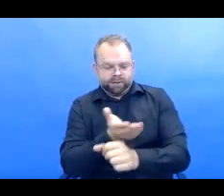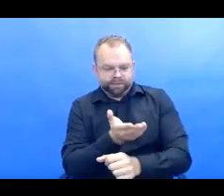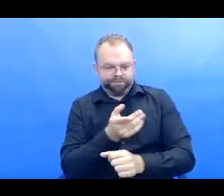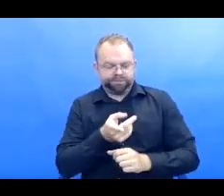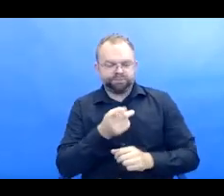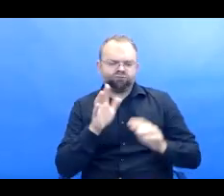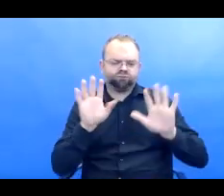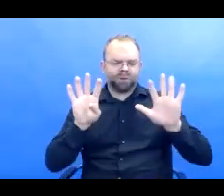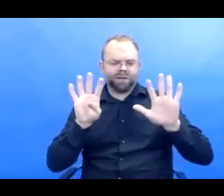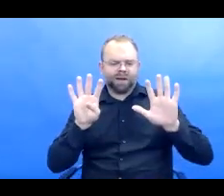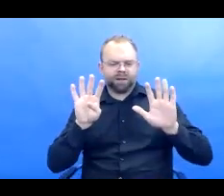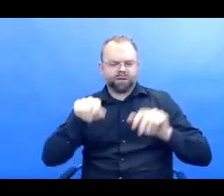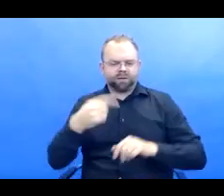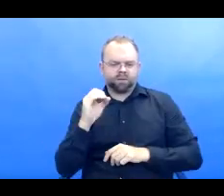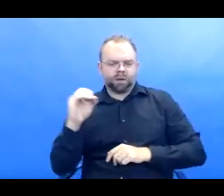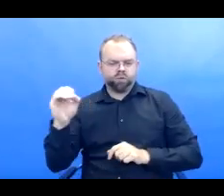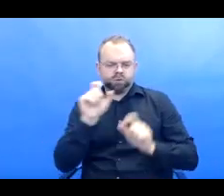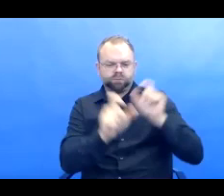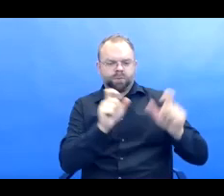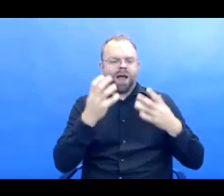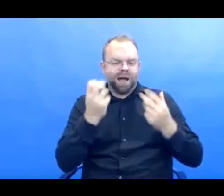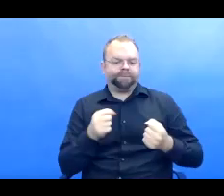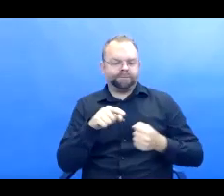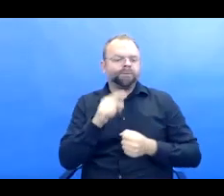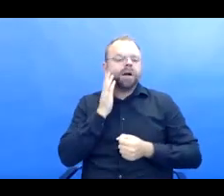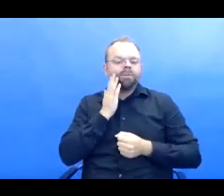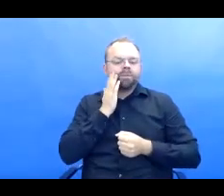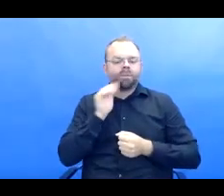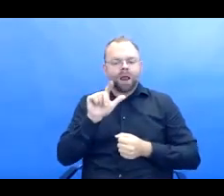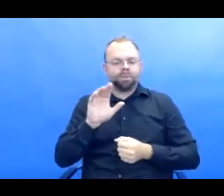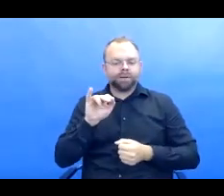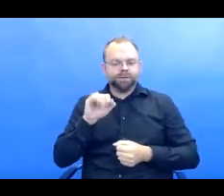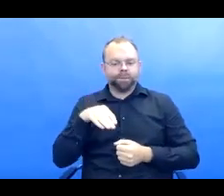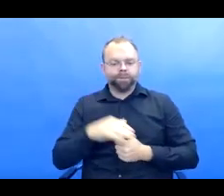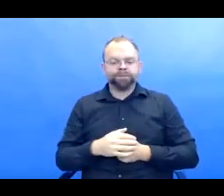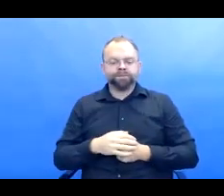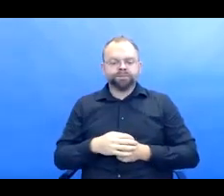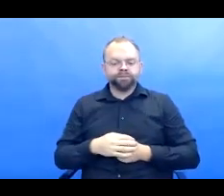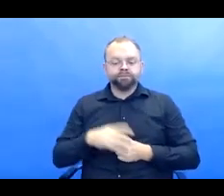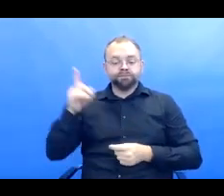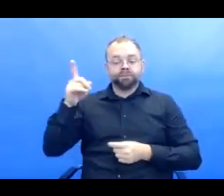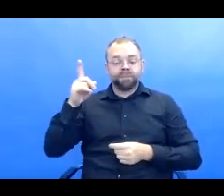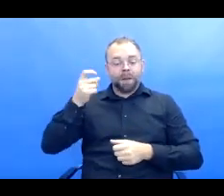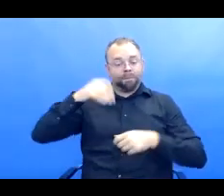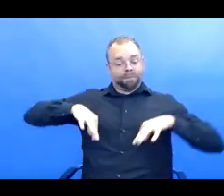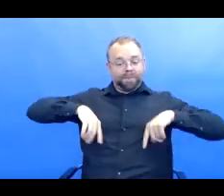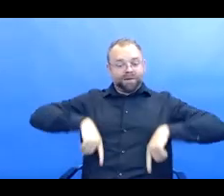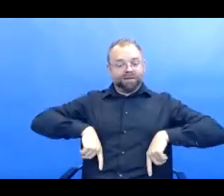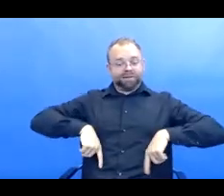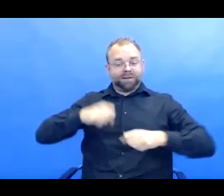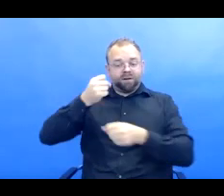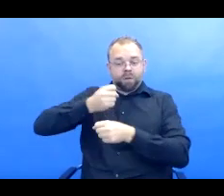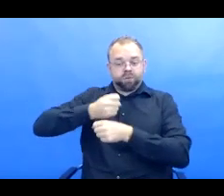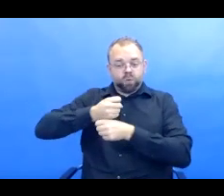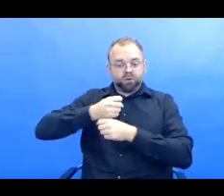Unit. And the unit has very, very good relationship with organizations